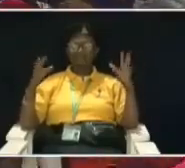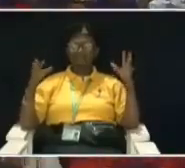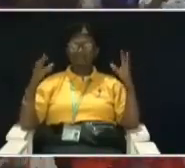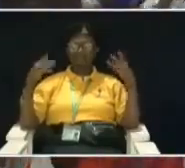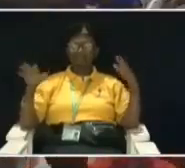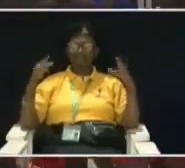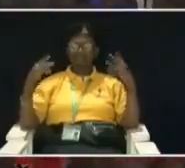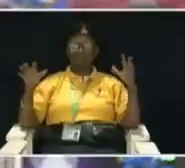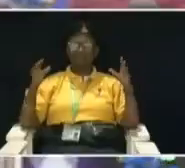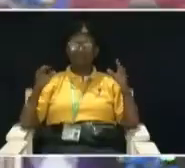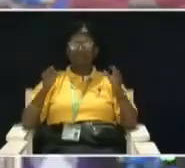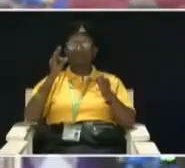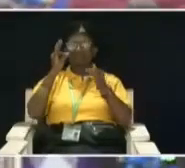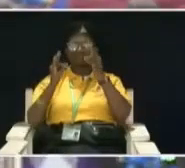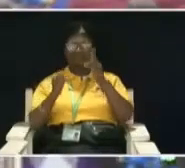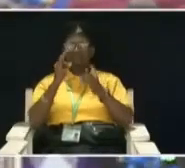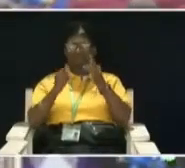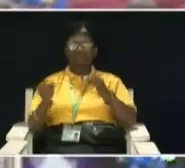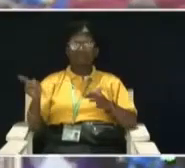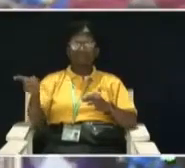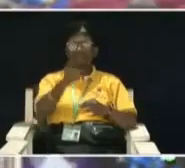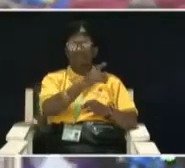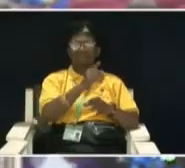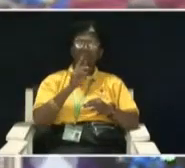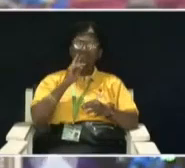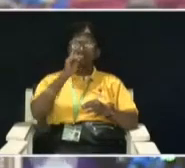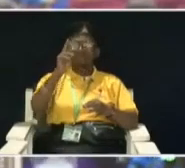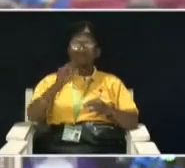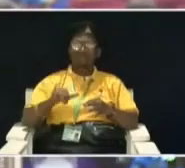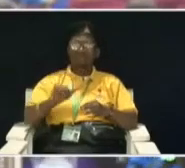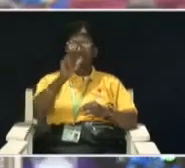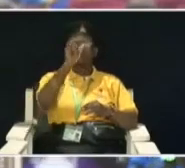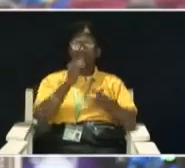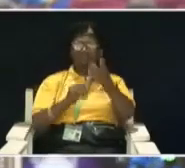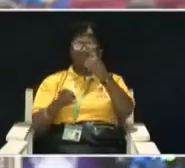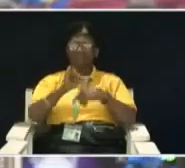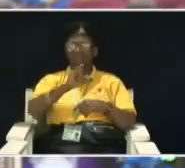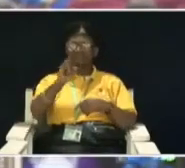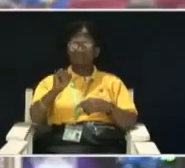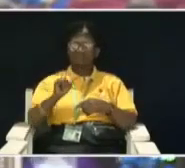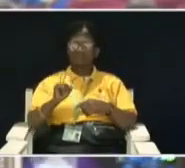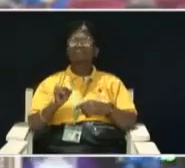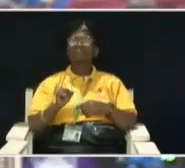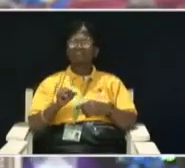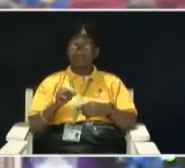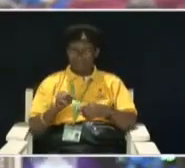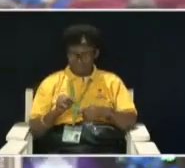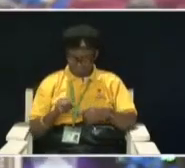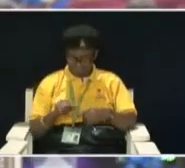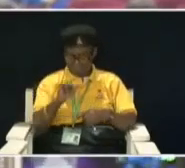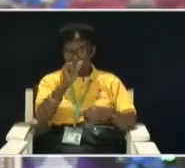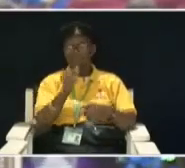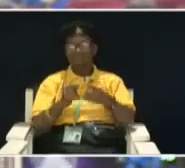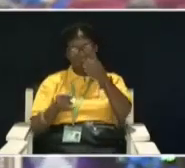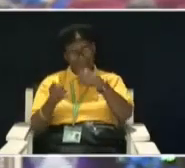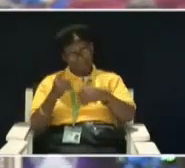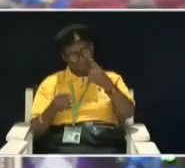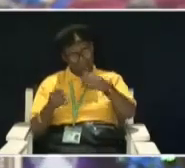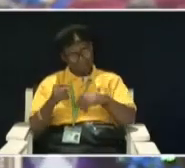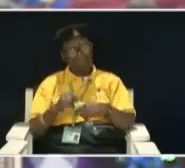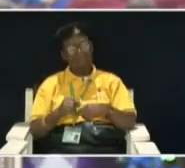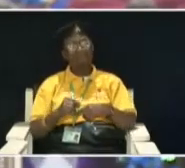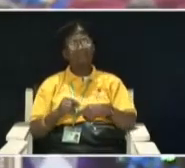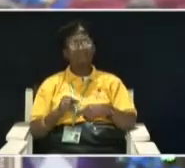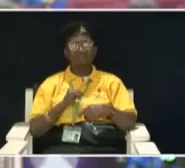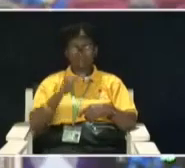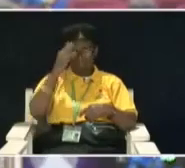If you are still coming, just keep coming, keep coming. I know you are coming from a very far distance, so